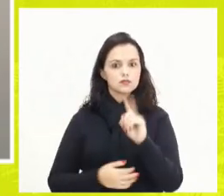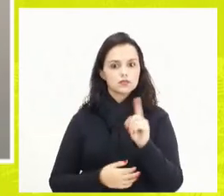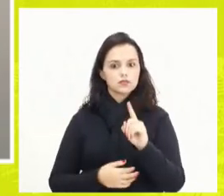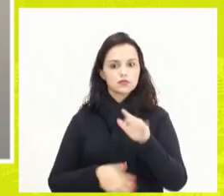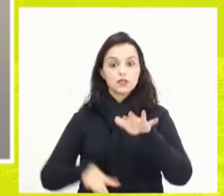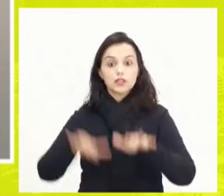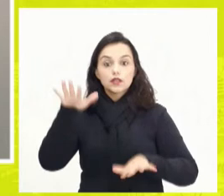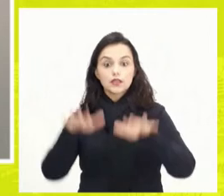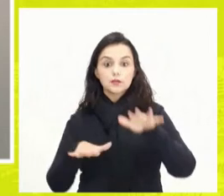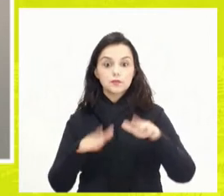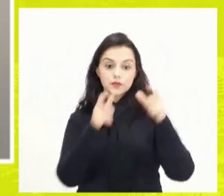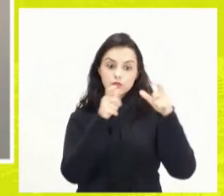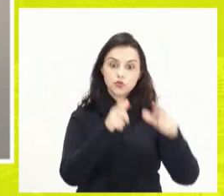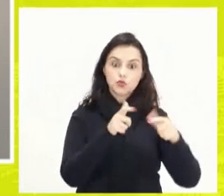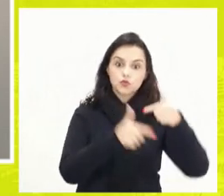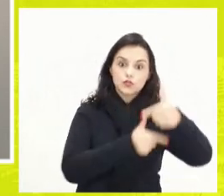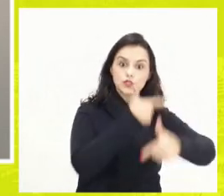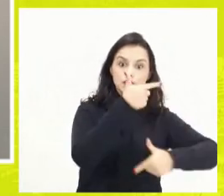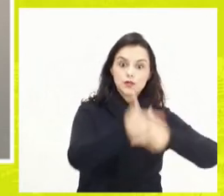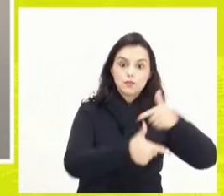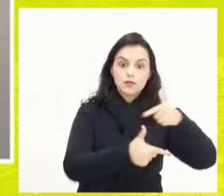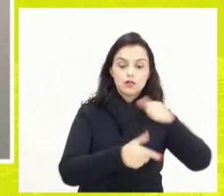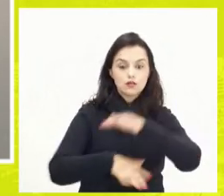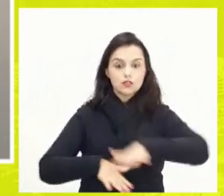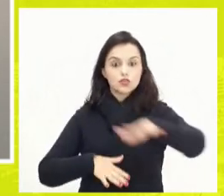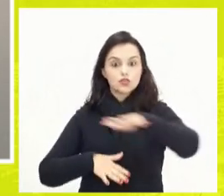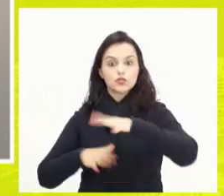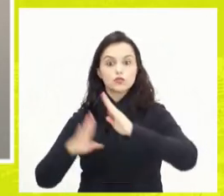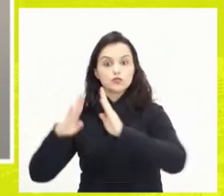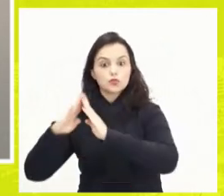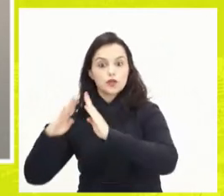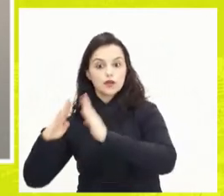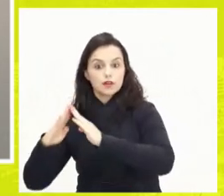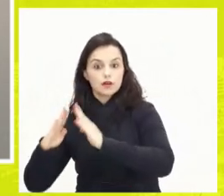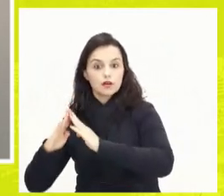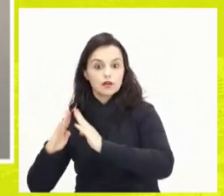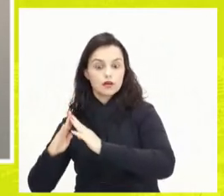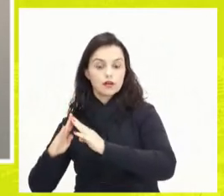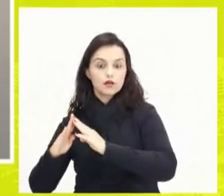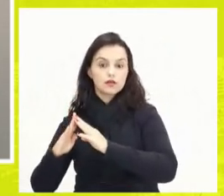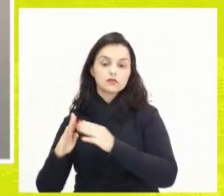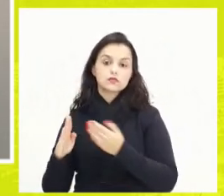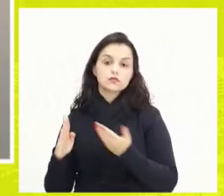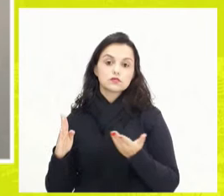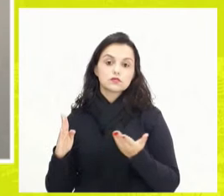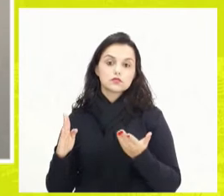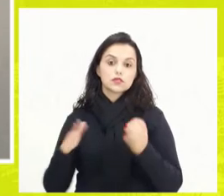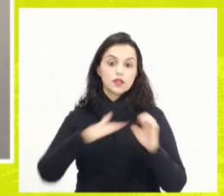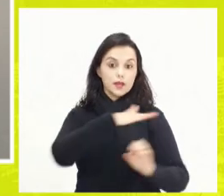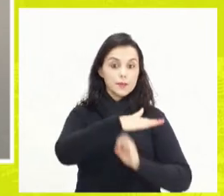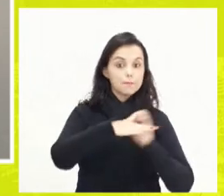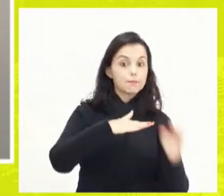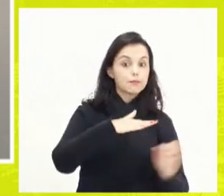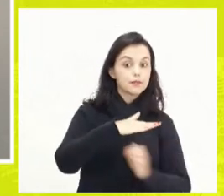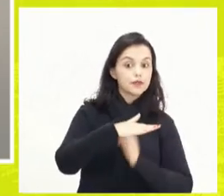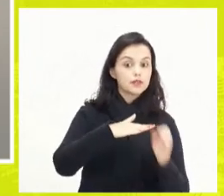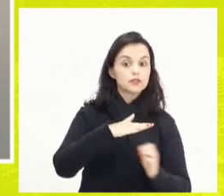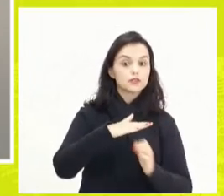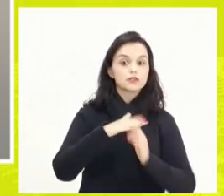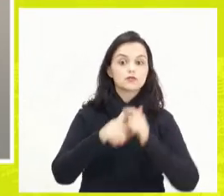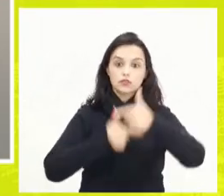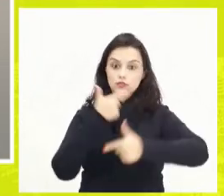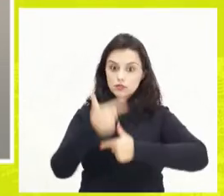it it really depends to what what region you work or you live